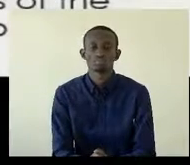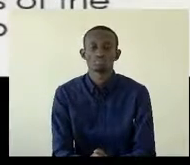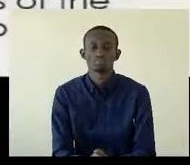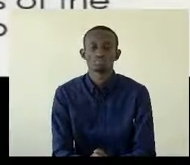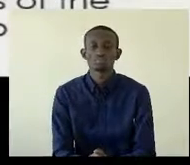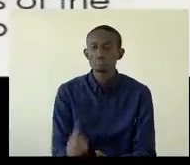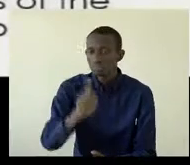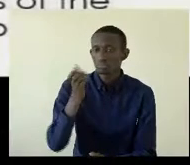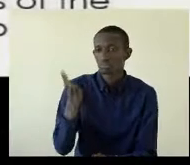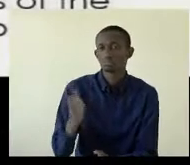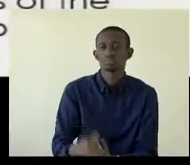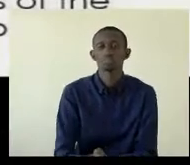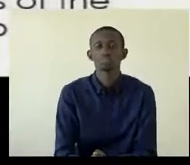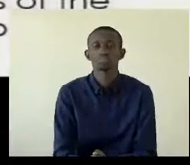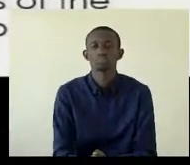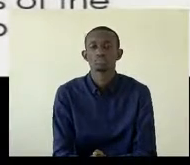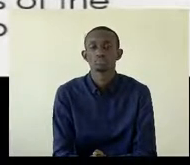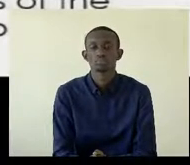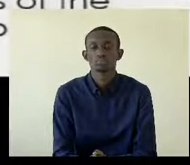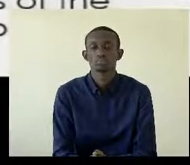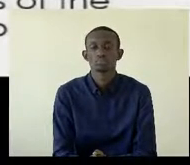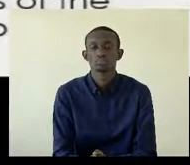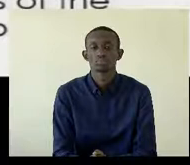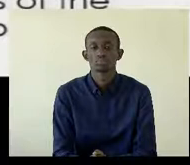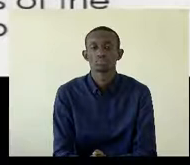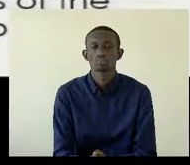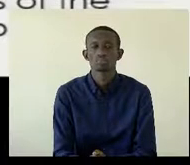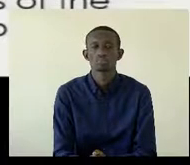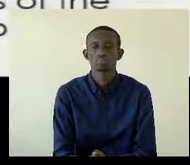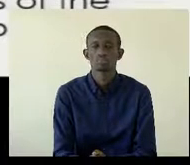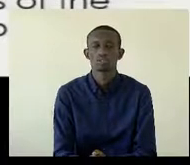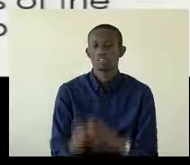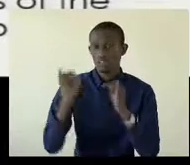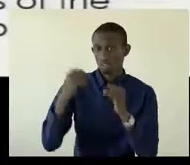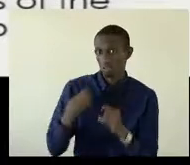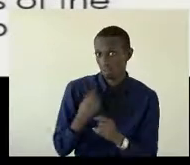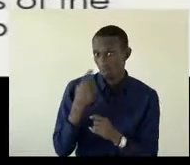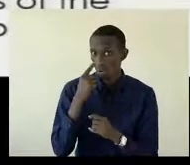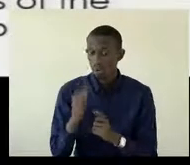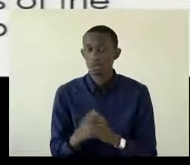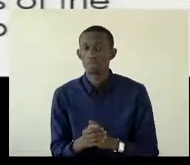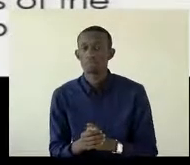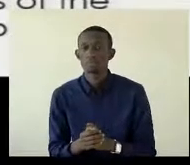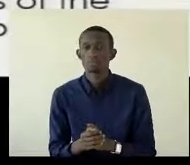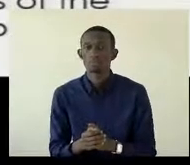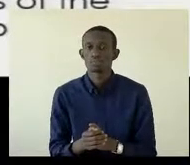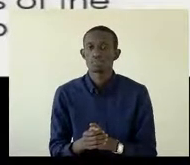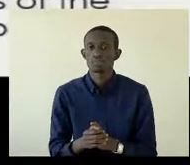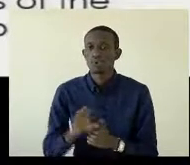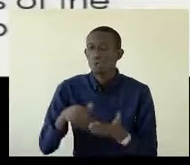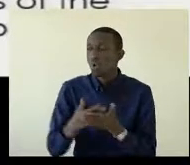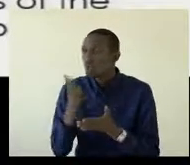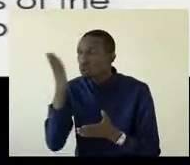Now the question is going to be, when we are looking at all this, what risks are